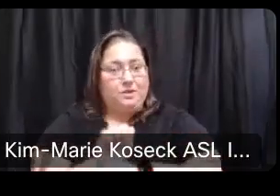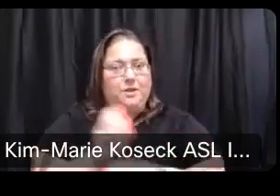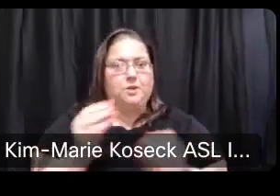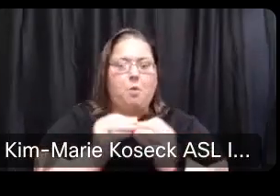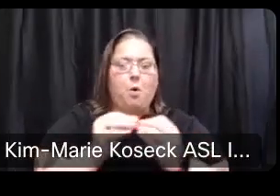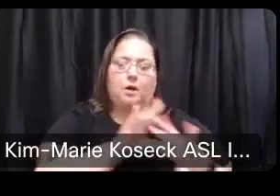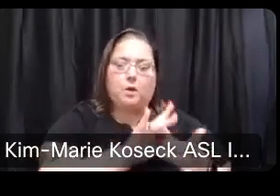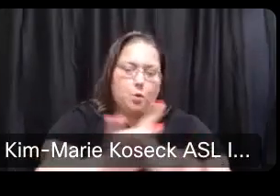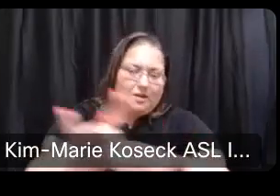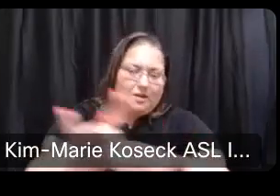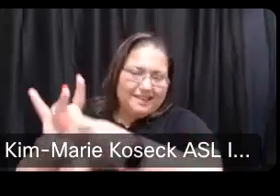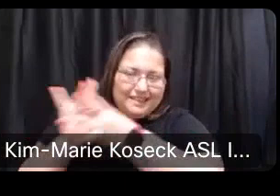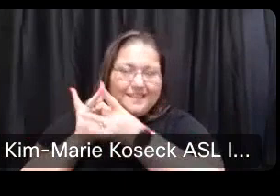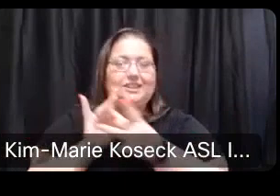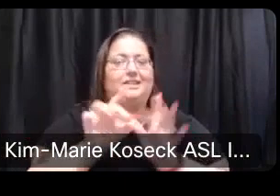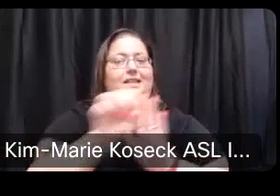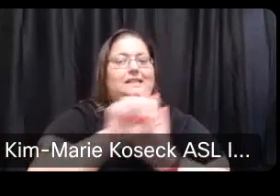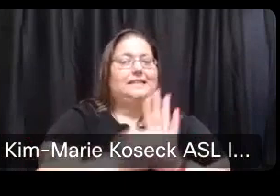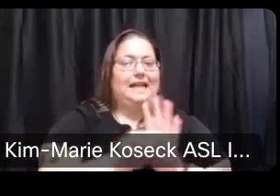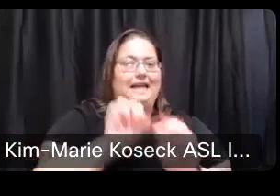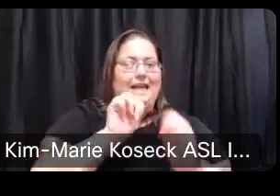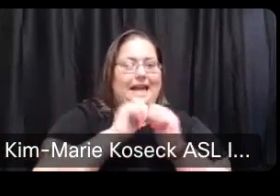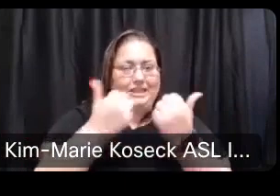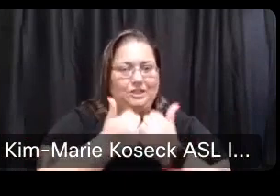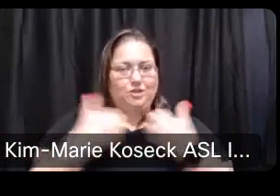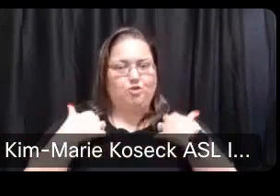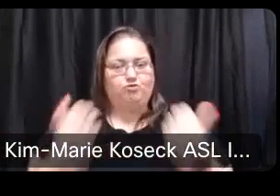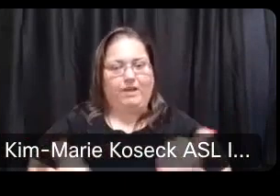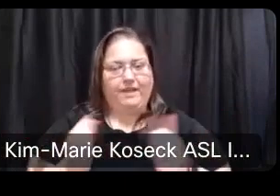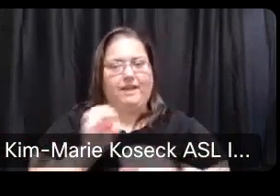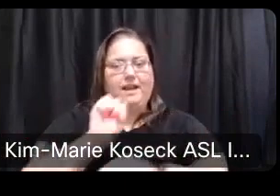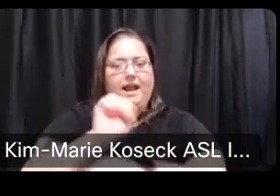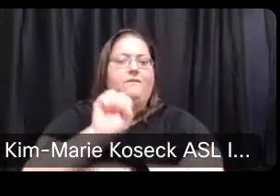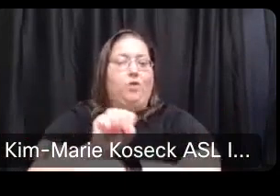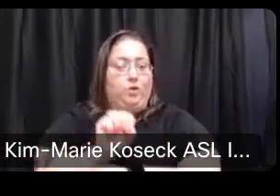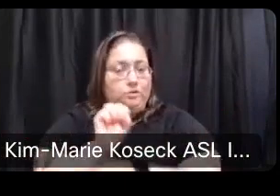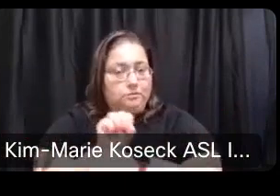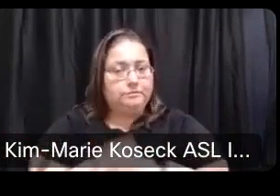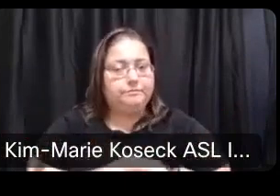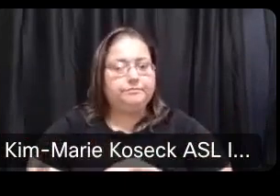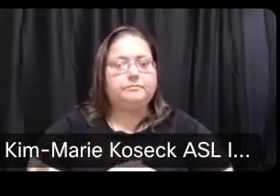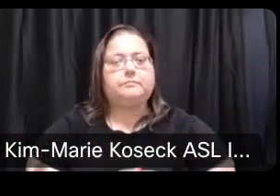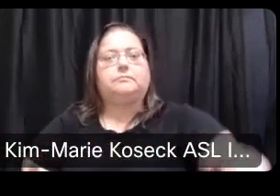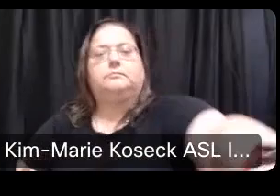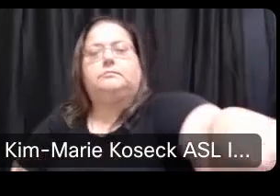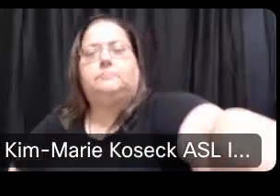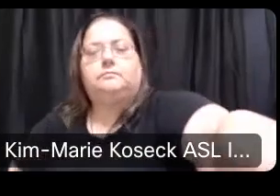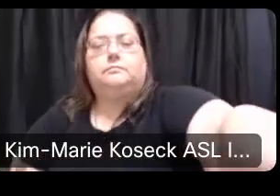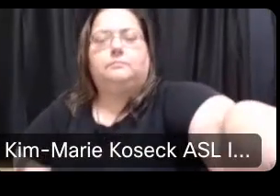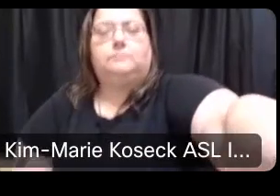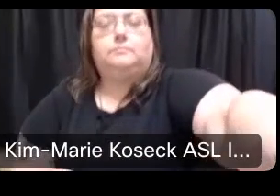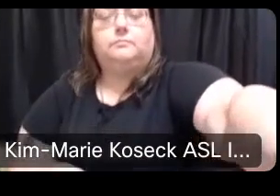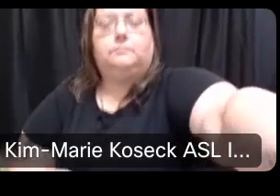coordination across state agencies to strengthen efforts. Next